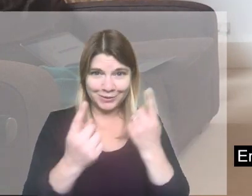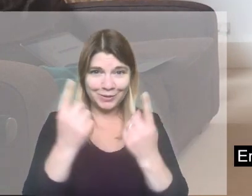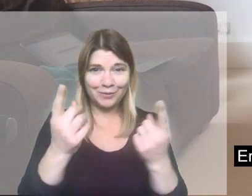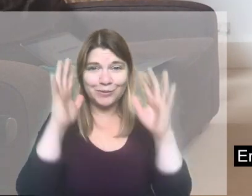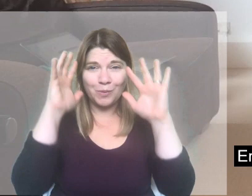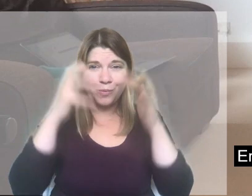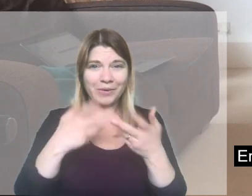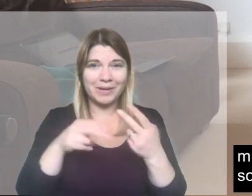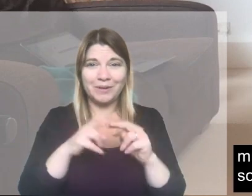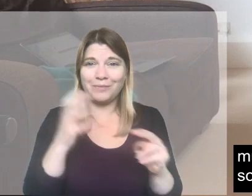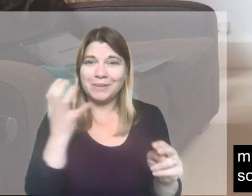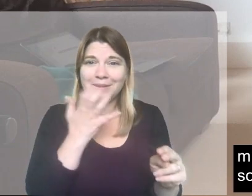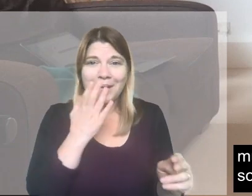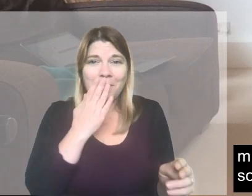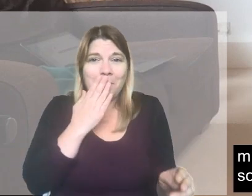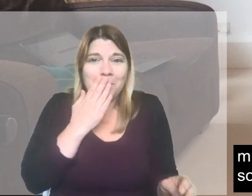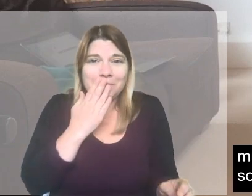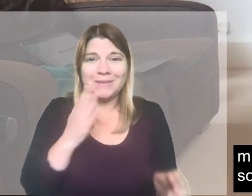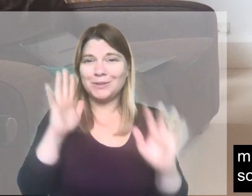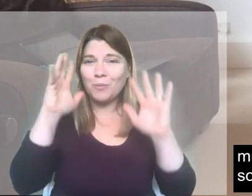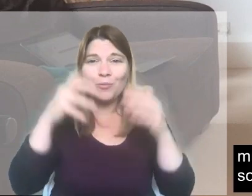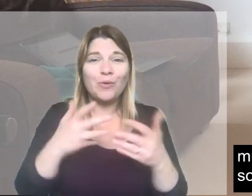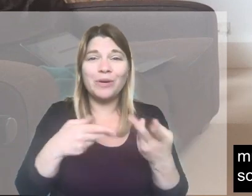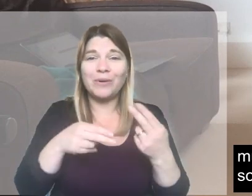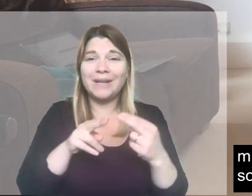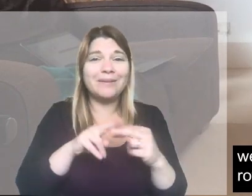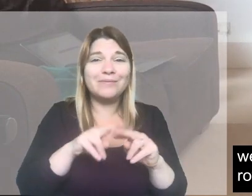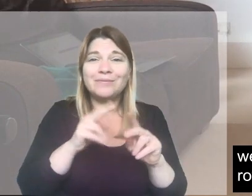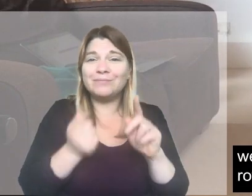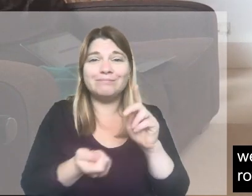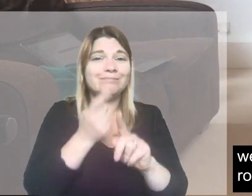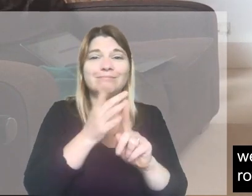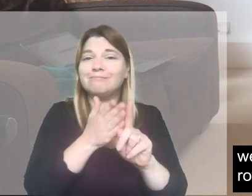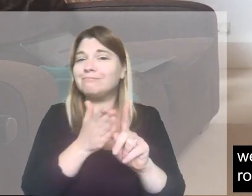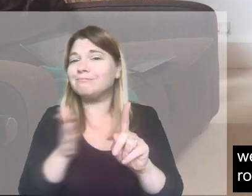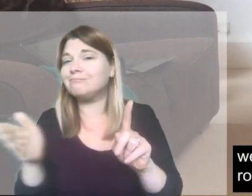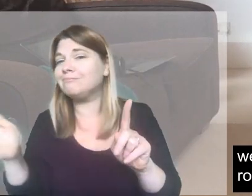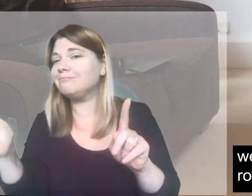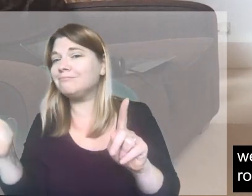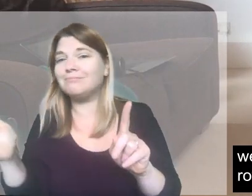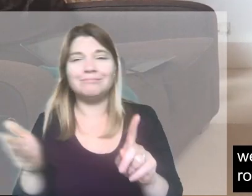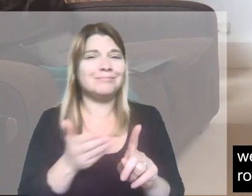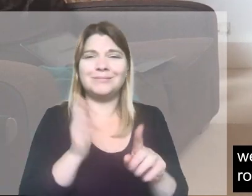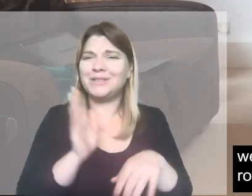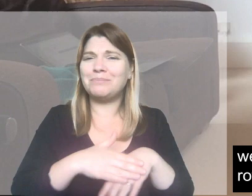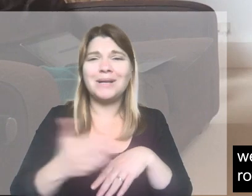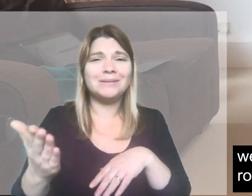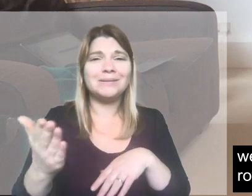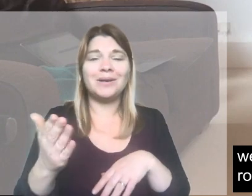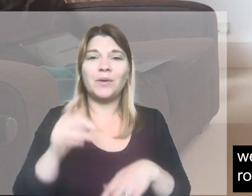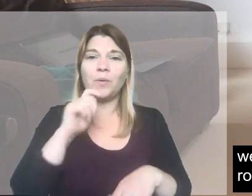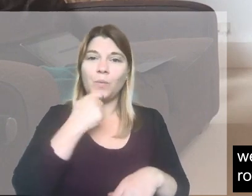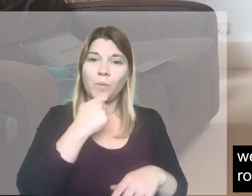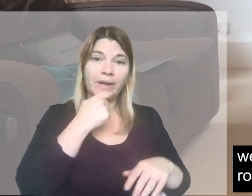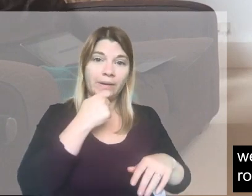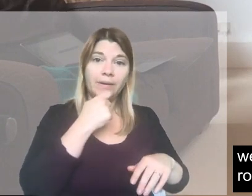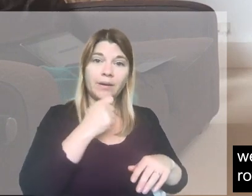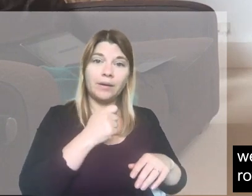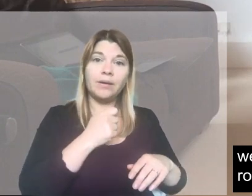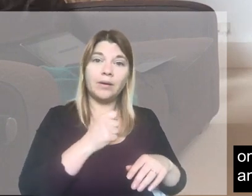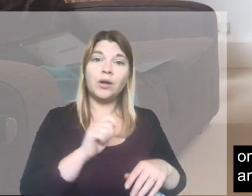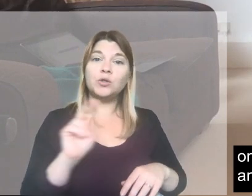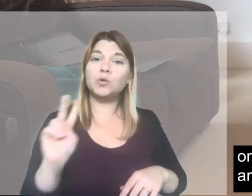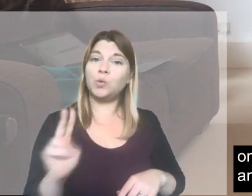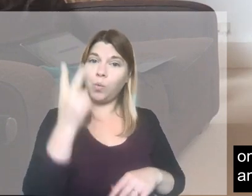Enjoy yourselves. Don't worry too much if it goes a bit wrong or you do something a bit different. We'll try doing that sequence twice in a row. So it'll be quite